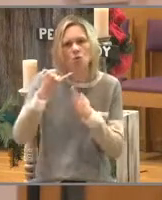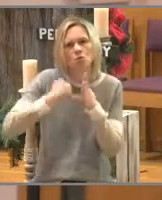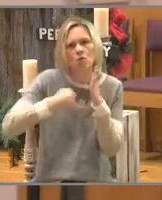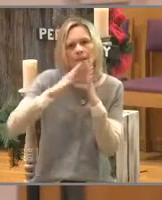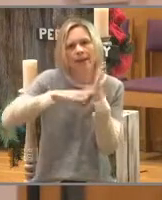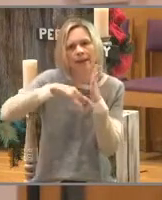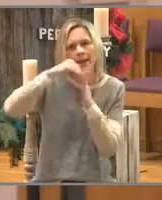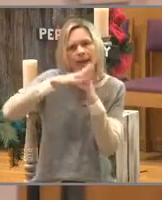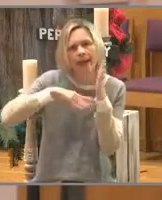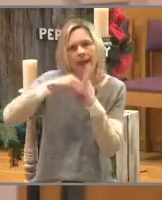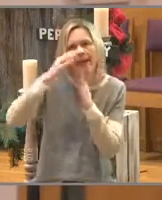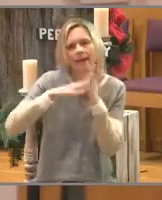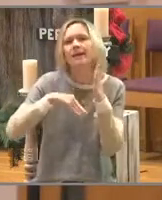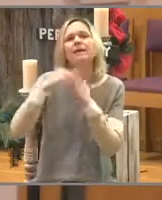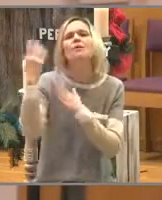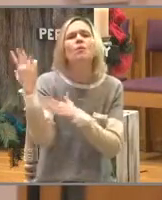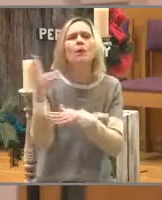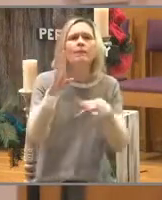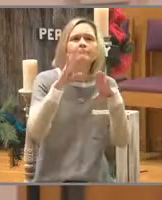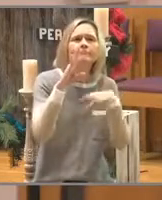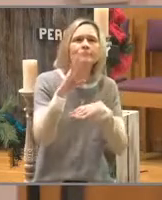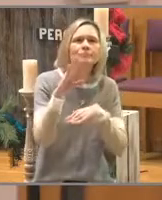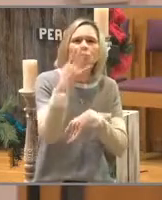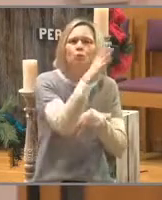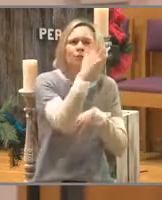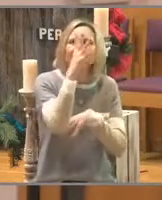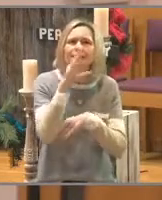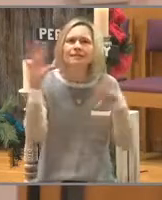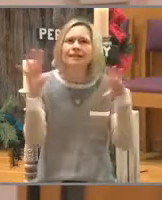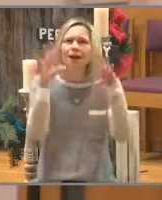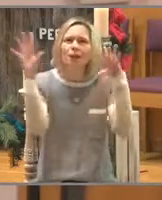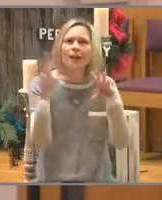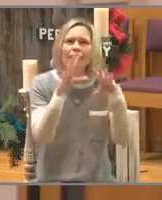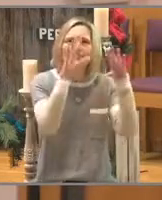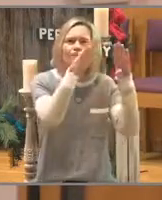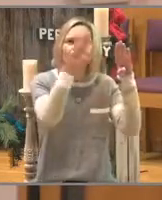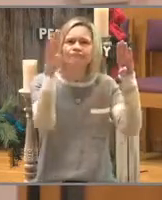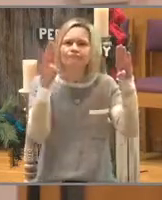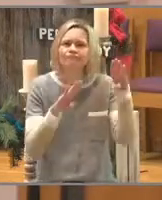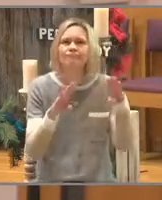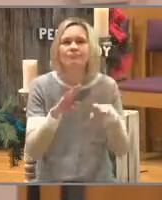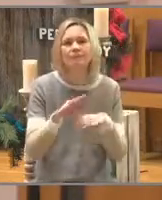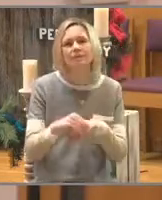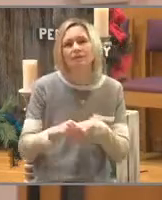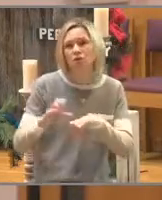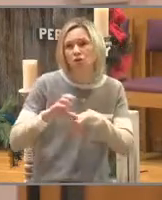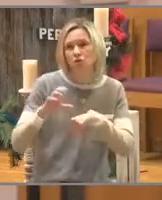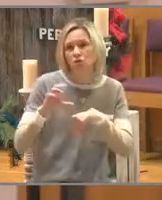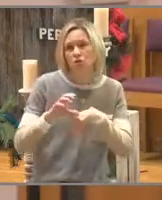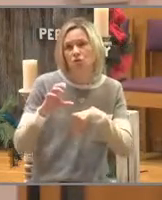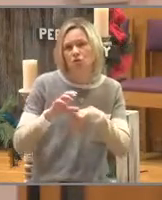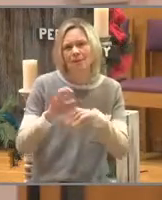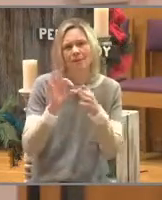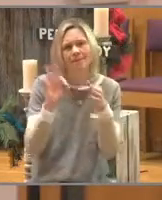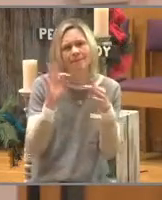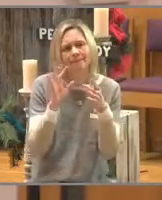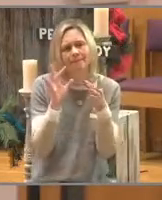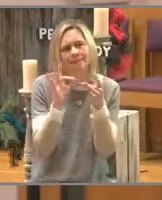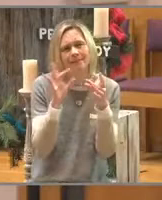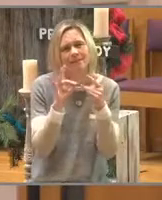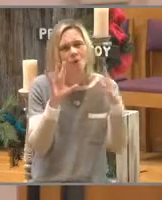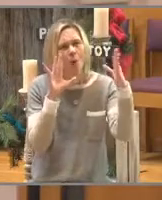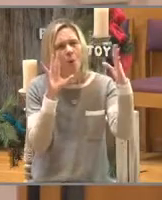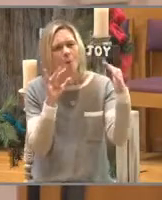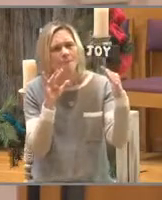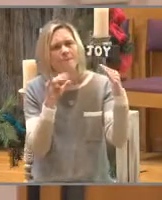come back and we can hang them on our tree and decorate our tree. Congregation, you're welcome to write messages of hope on those and hang them on our tree